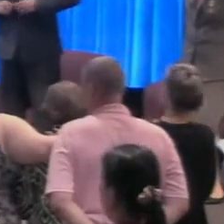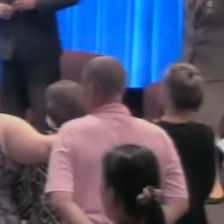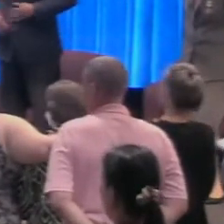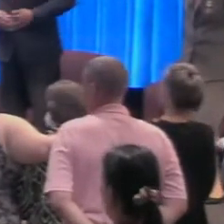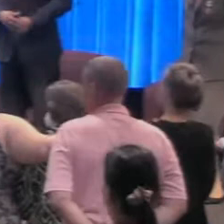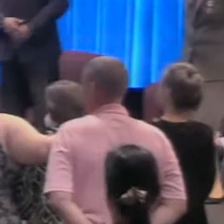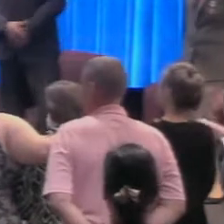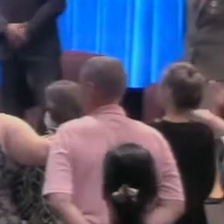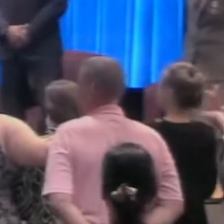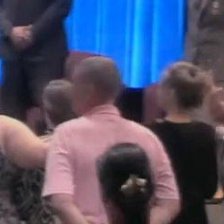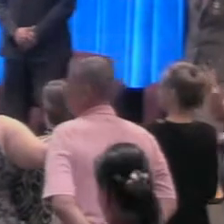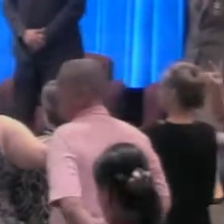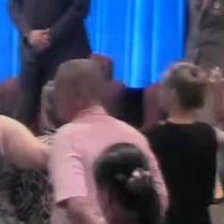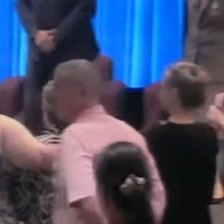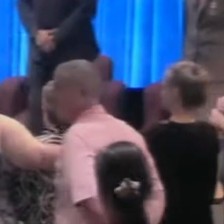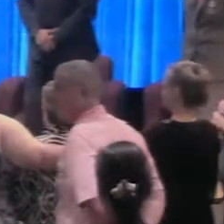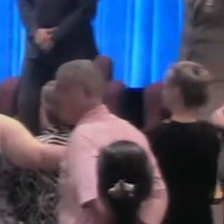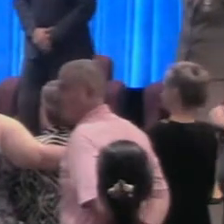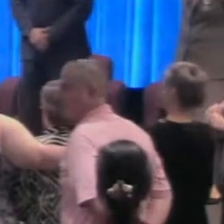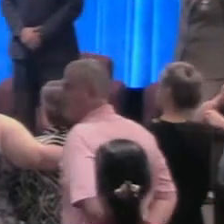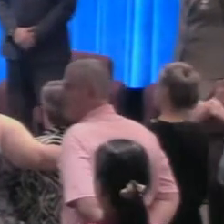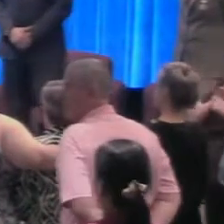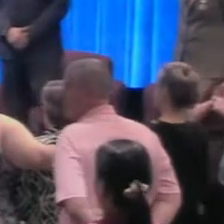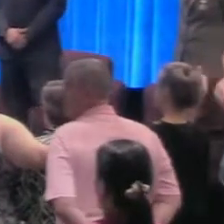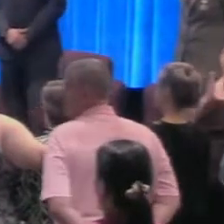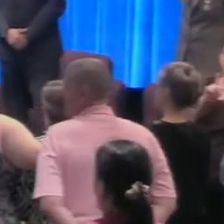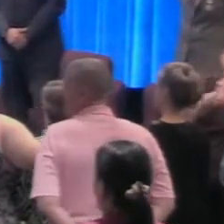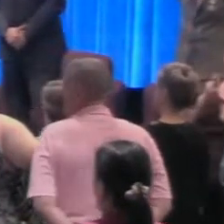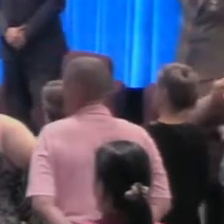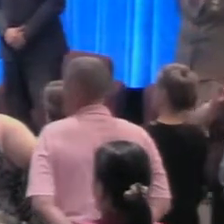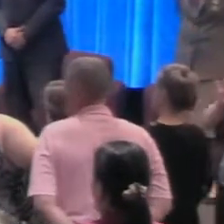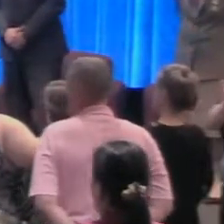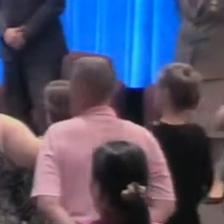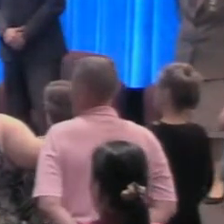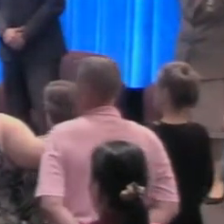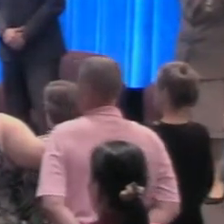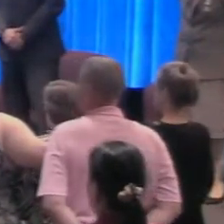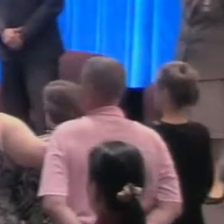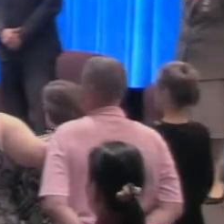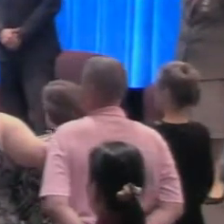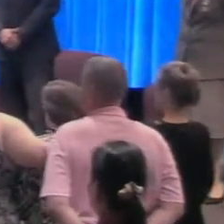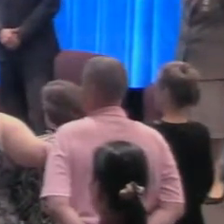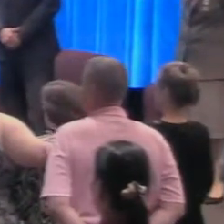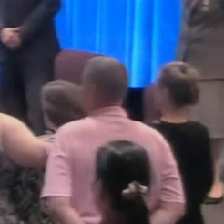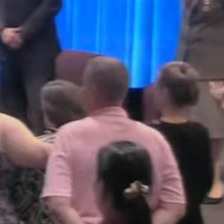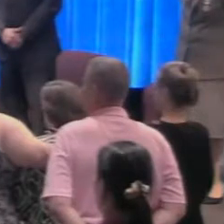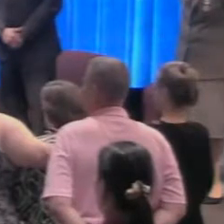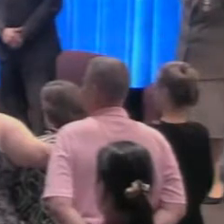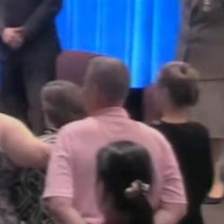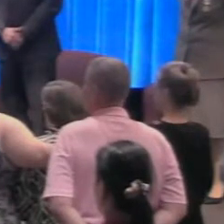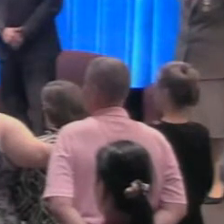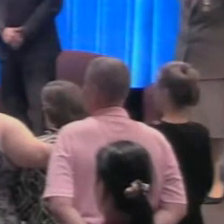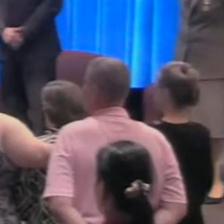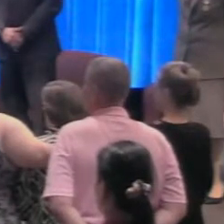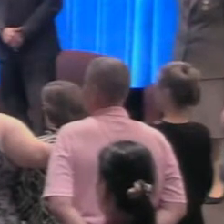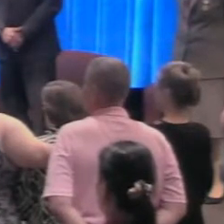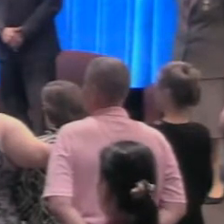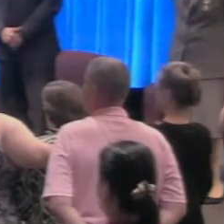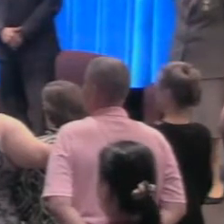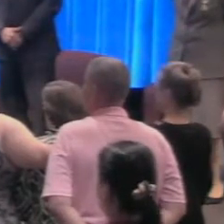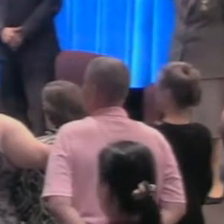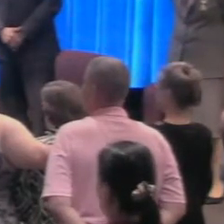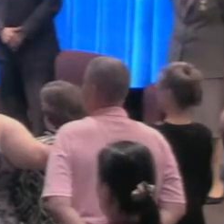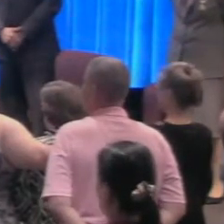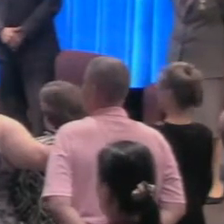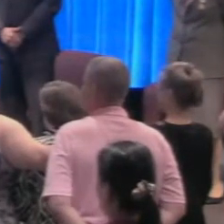After 37 years of dedicated service to our Air Force, it is my distinct privilege to present to you Miss Janet L. Miller, United States Air